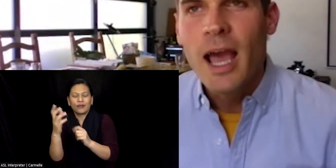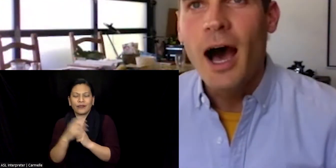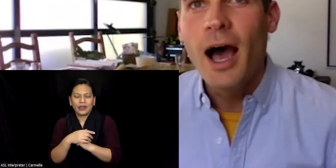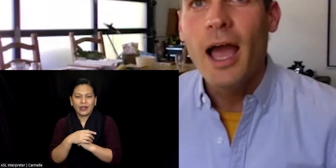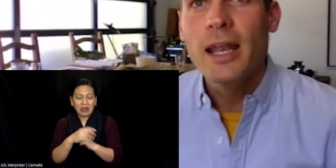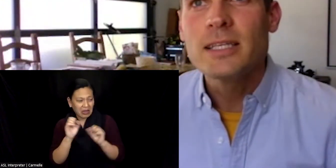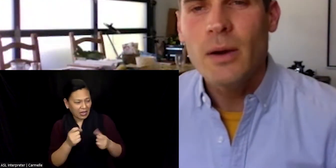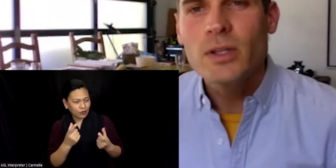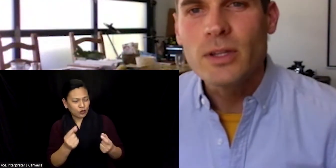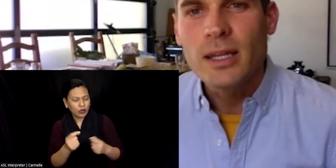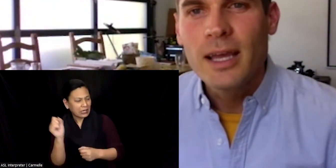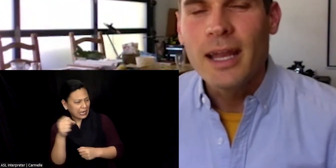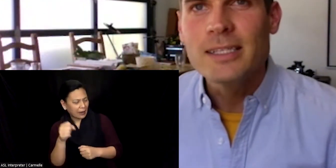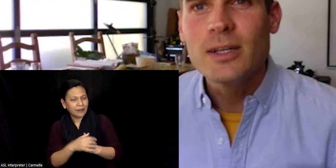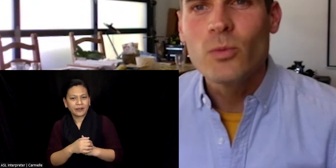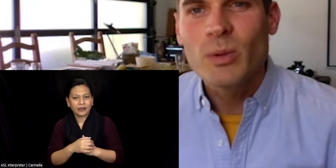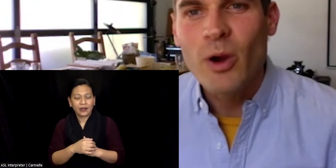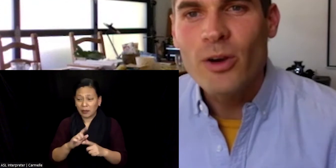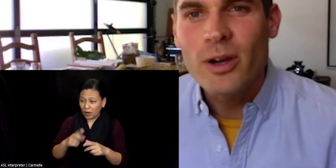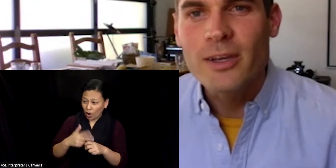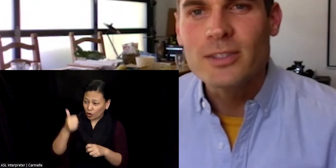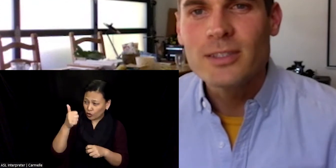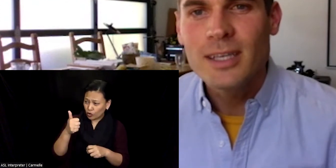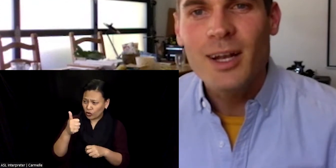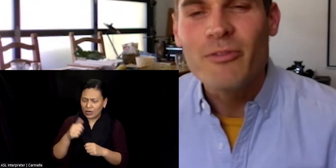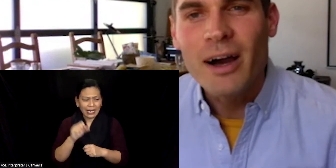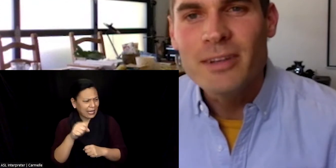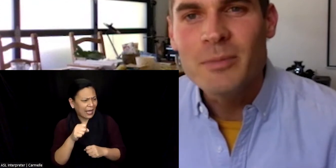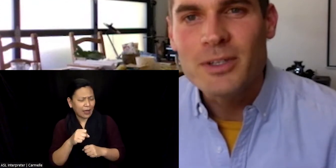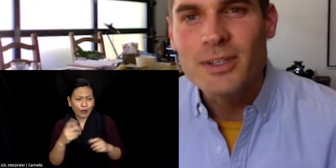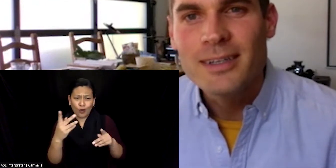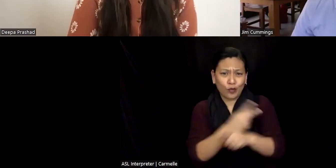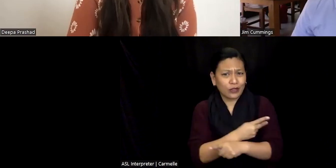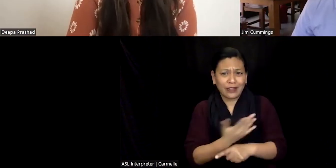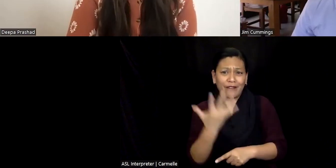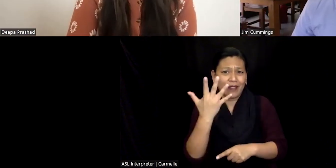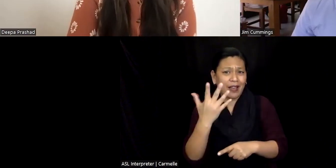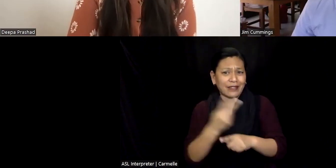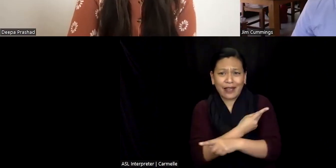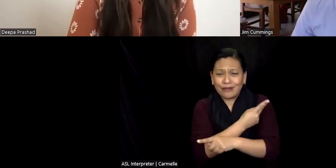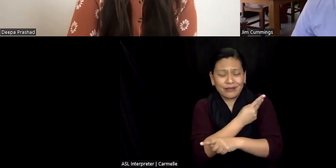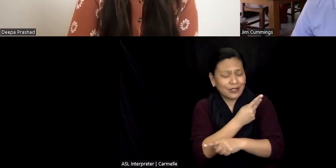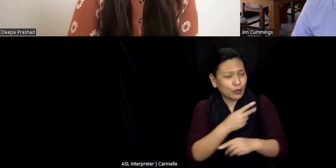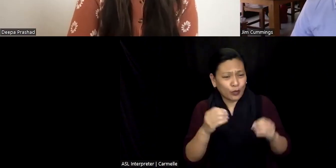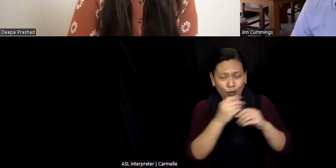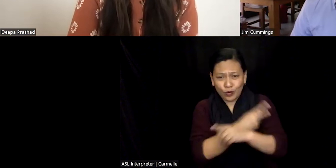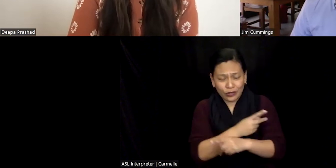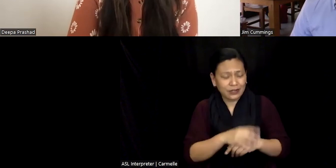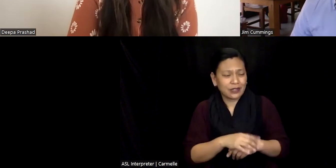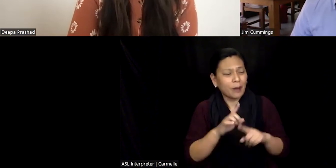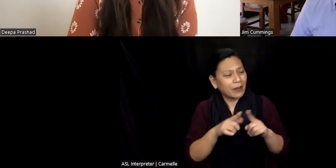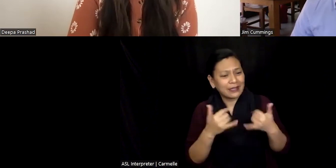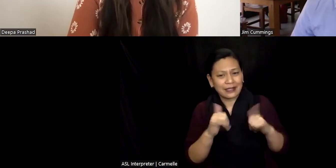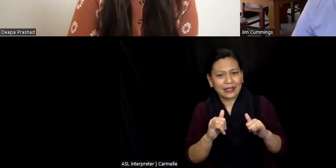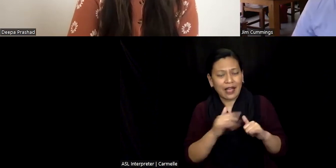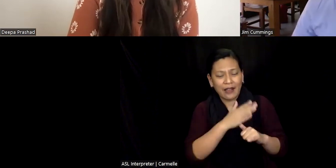that? And he said, yeah, we can do that. And he said, will it be harder? And he goes, yeah, it'll be 5 times harder. He goes, of course, I've never seen that